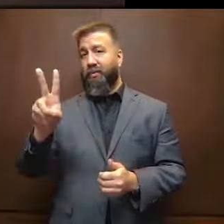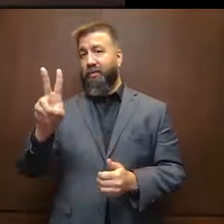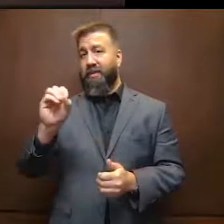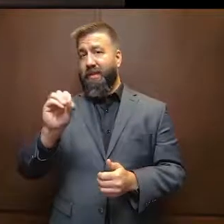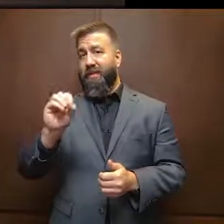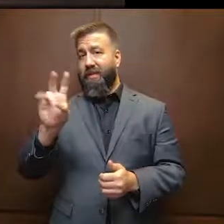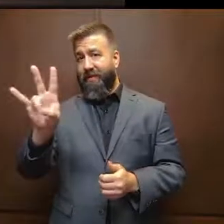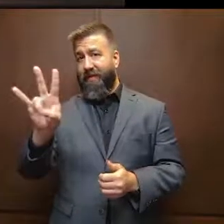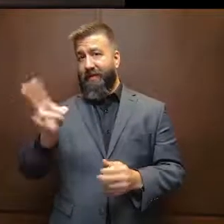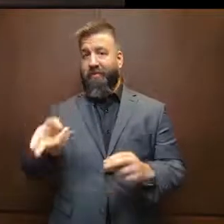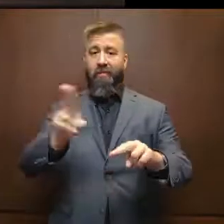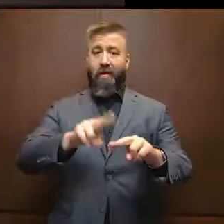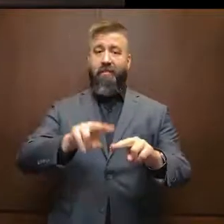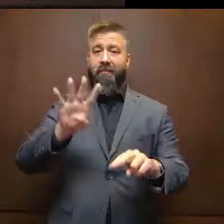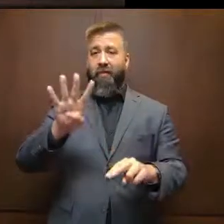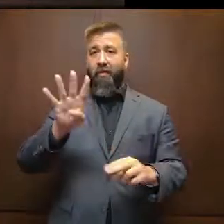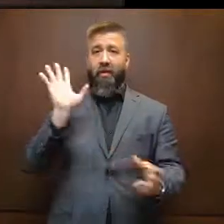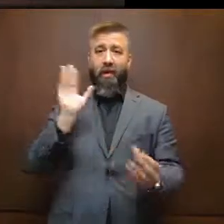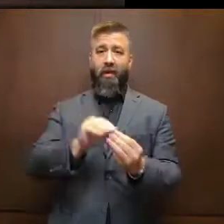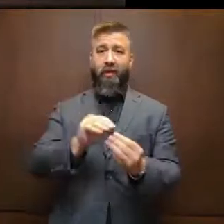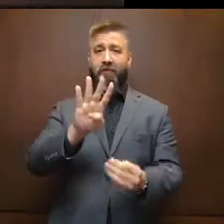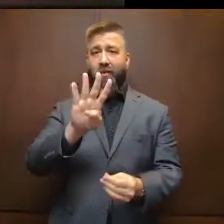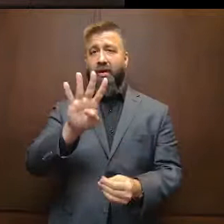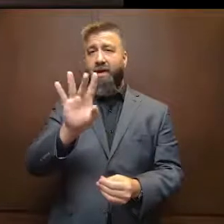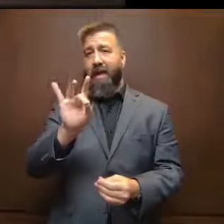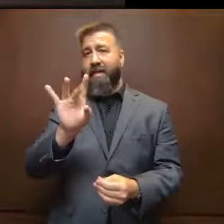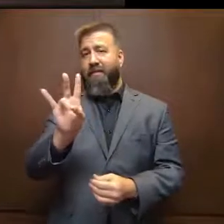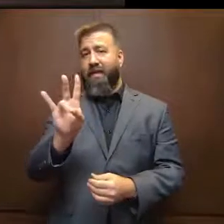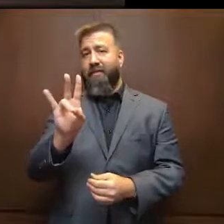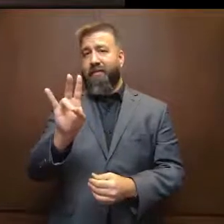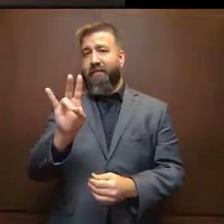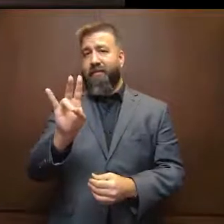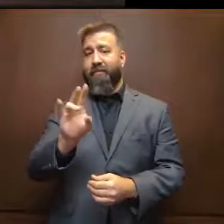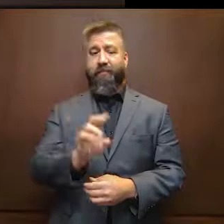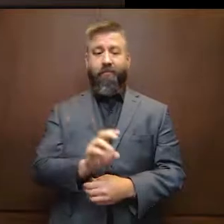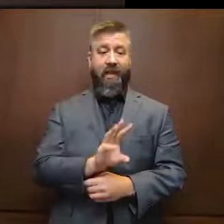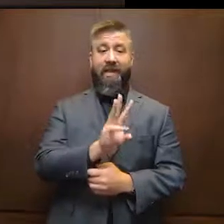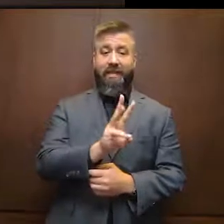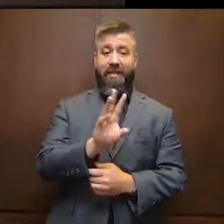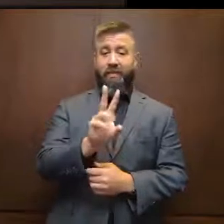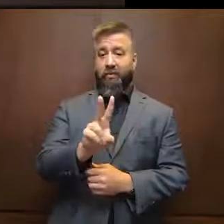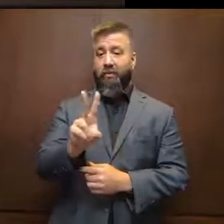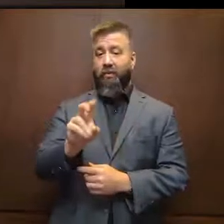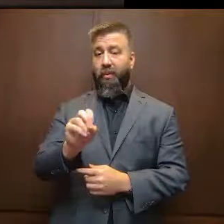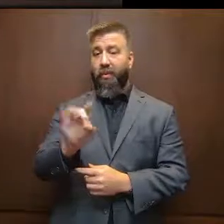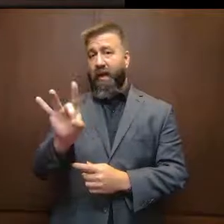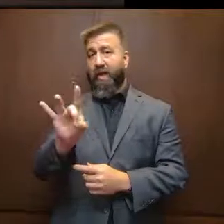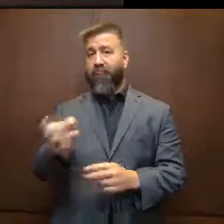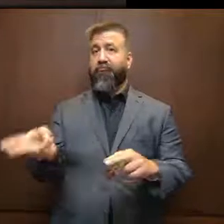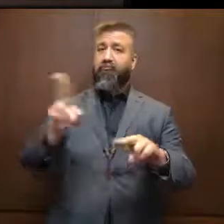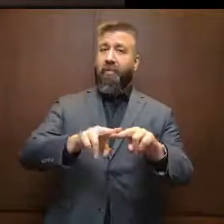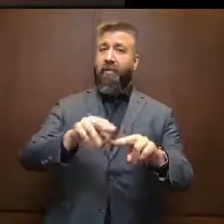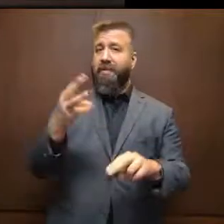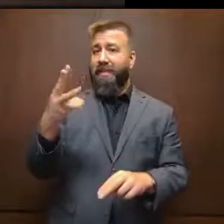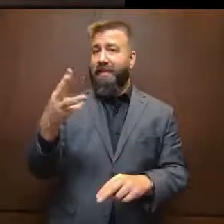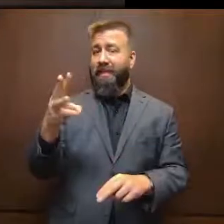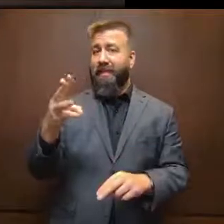4 to 487. 62208, up 16 to